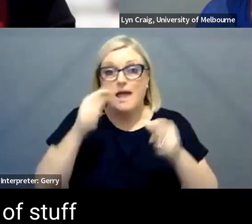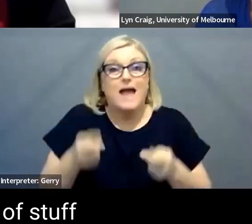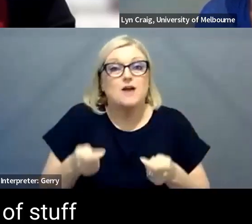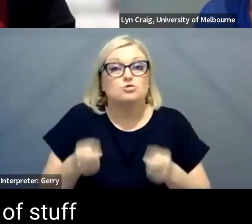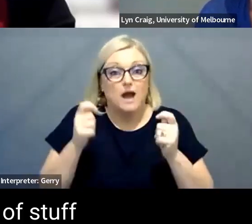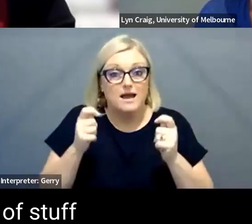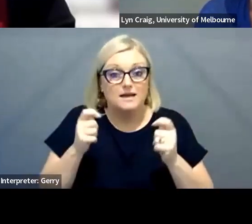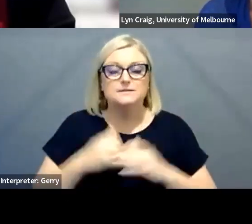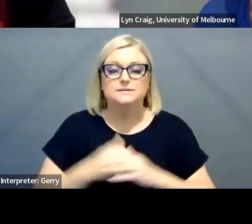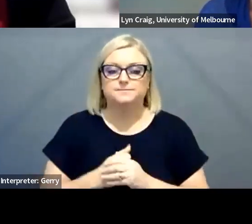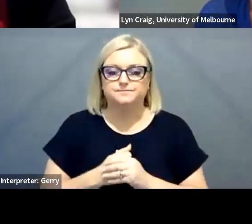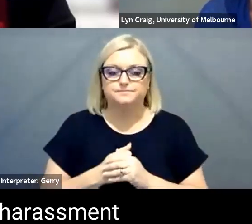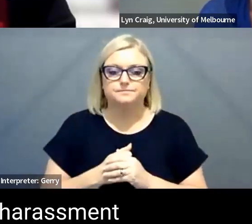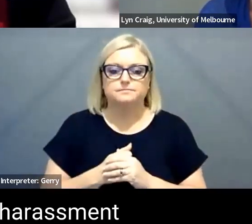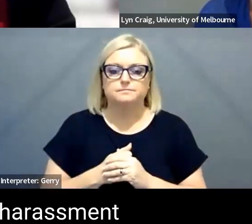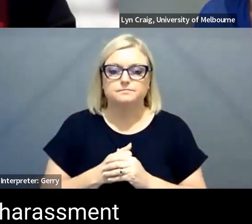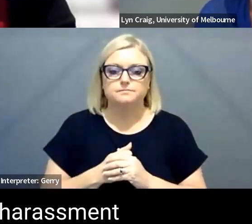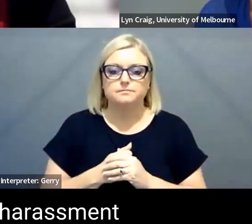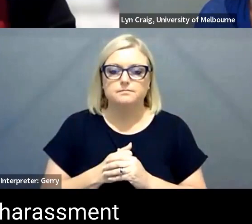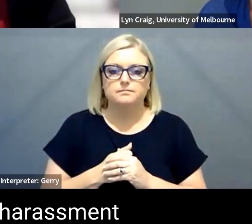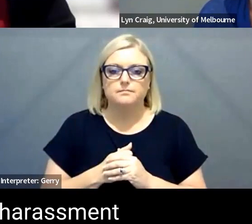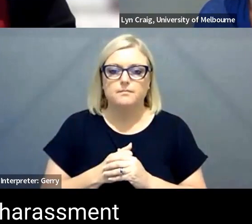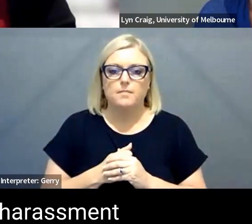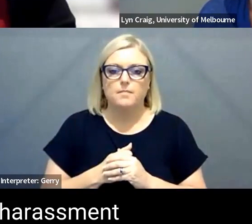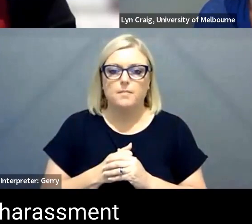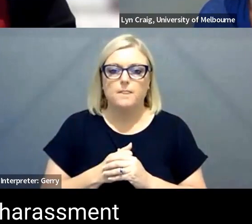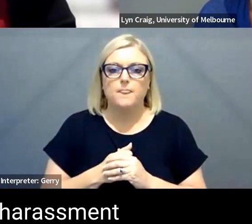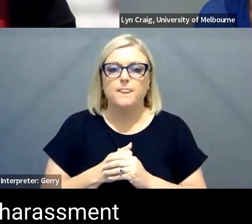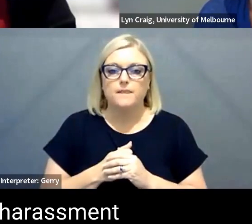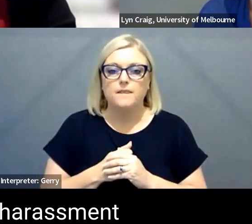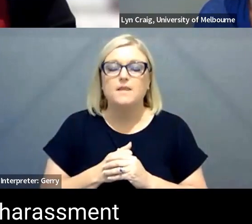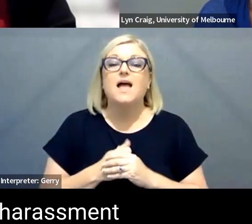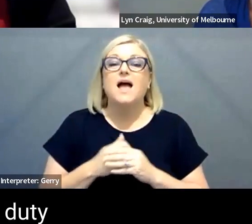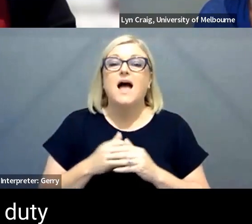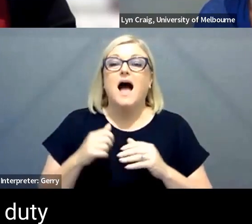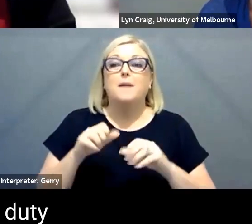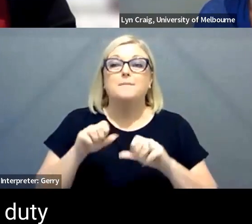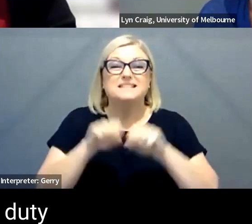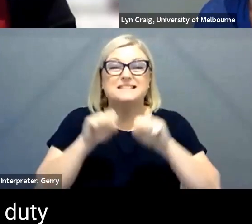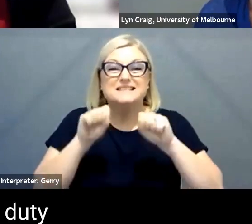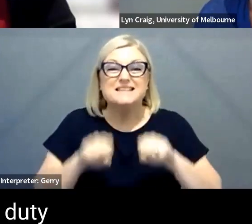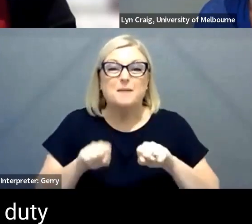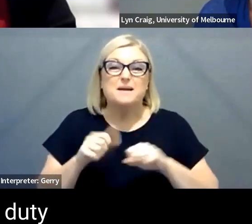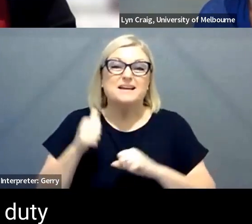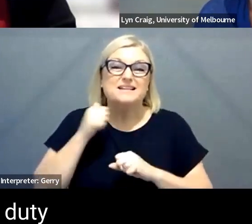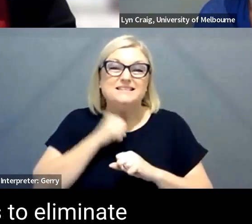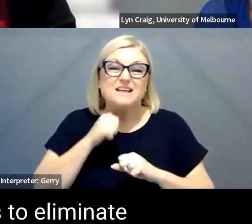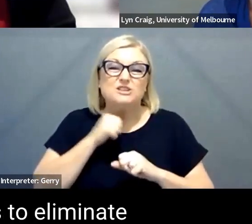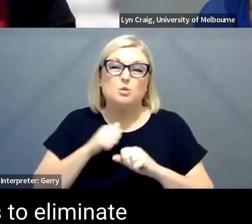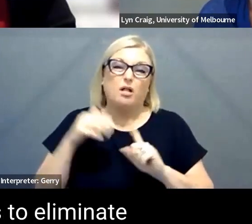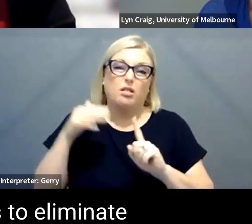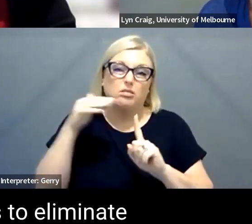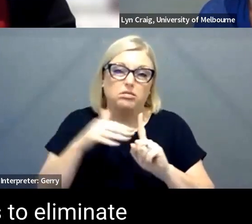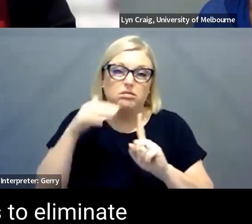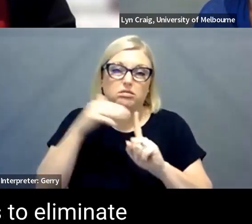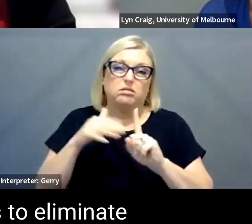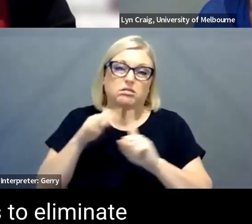about addressing systemic sexual harassment and discrimination, a positive duty on employers